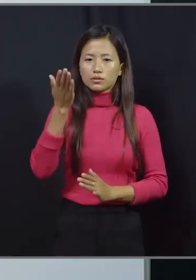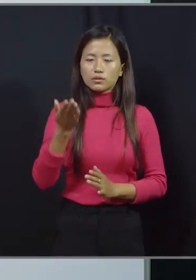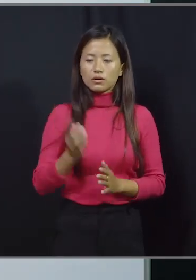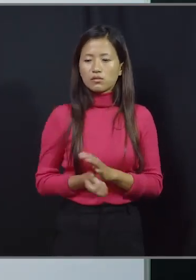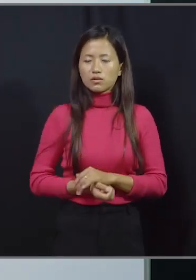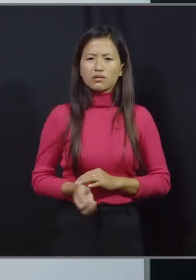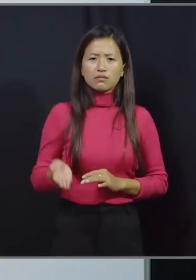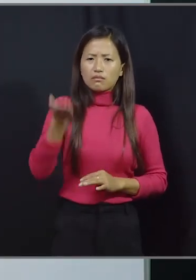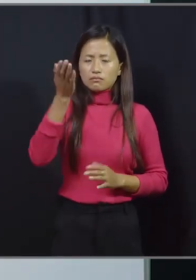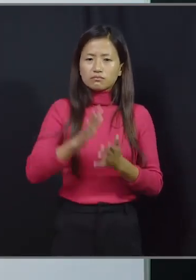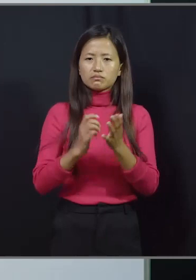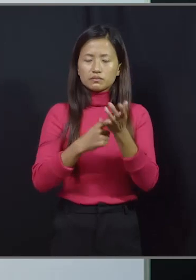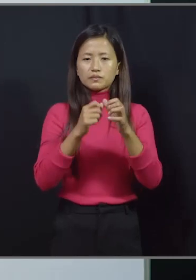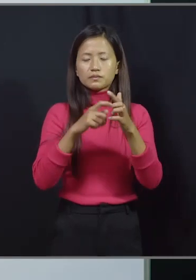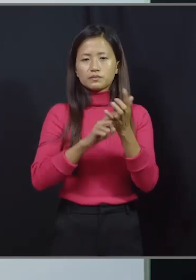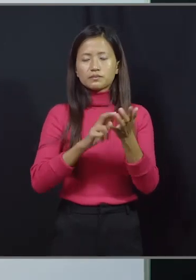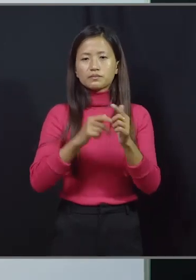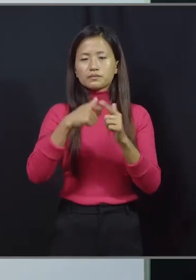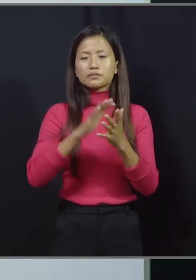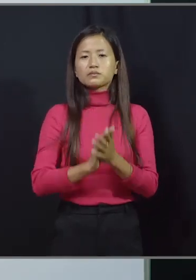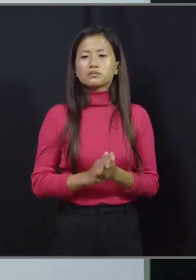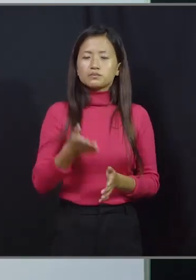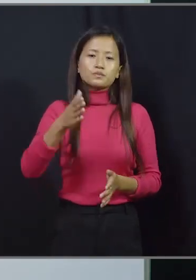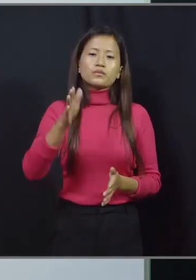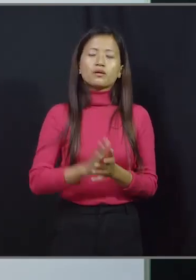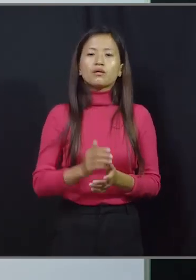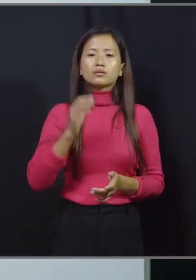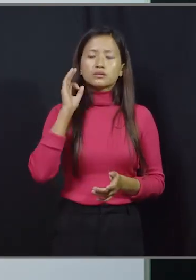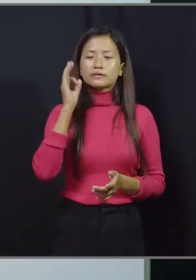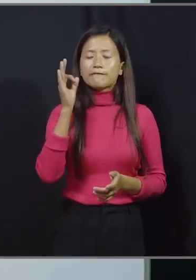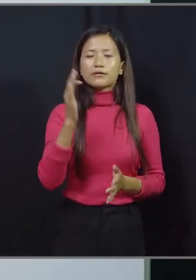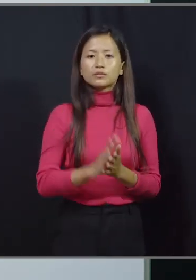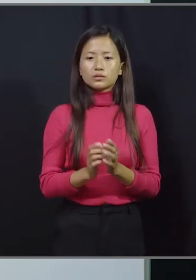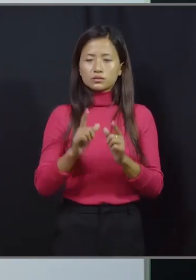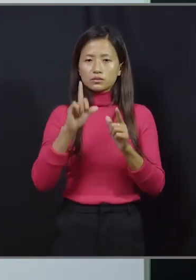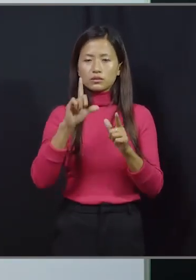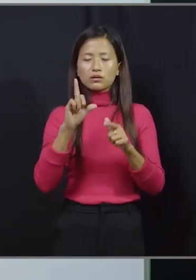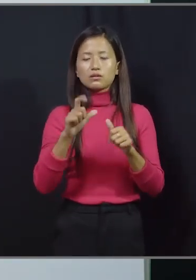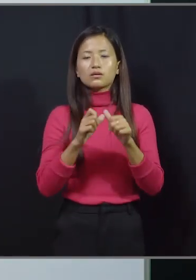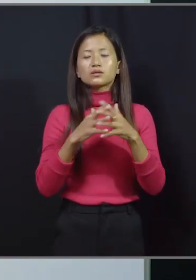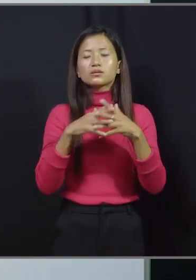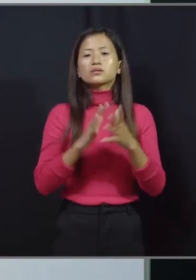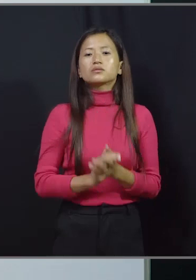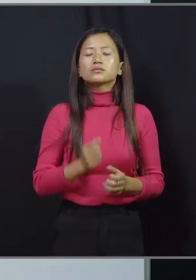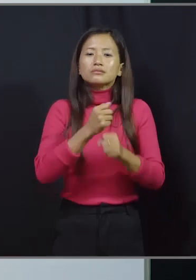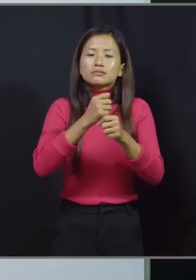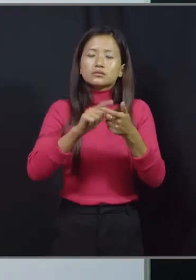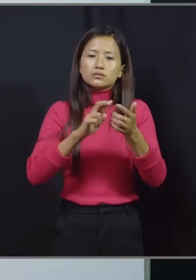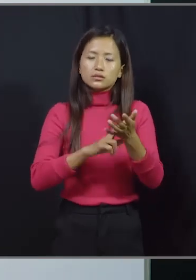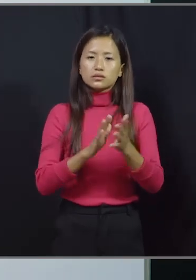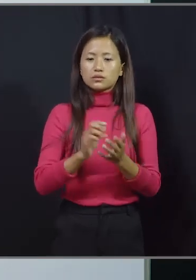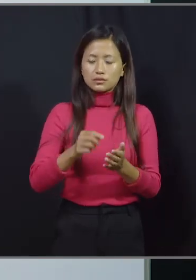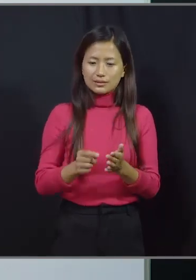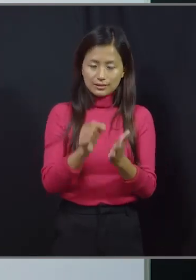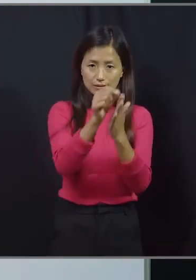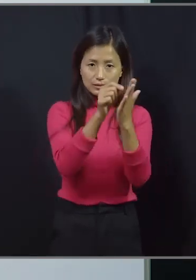high rank. And in 1856, there was a famous law known as General Service Enlistment Act,